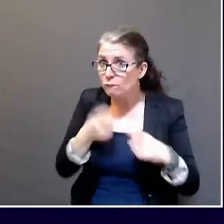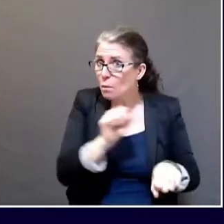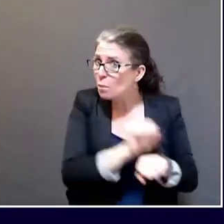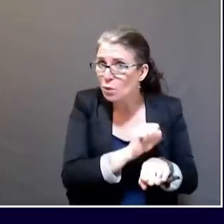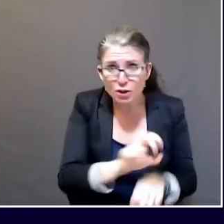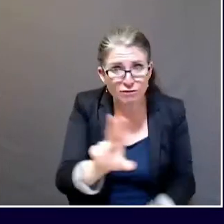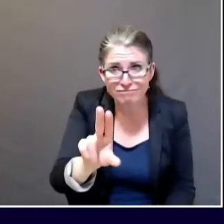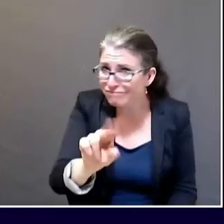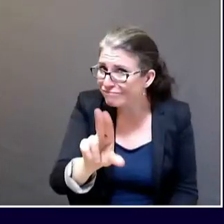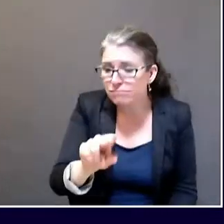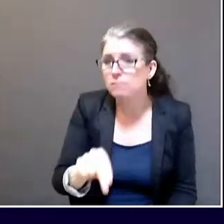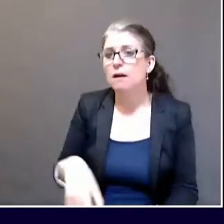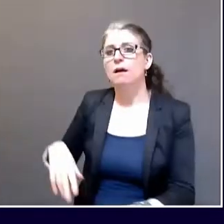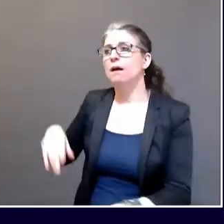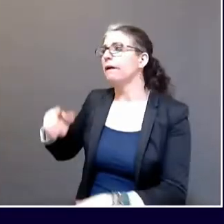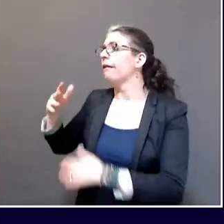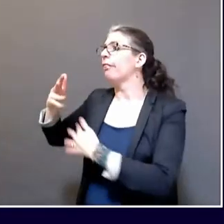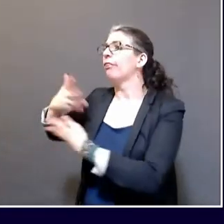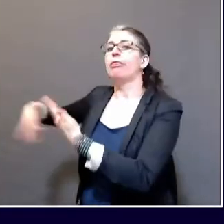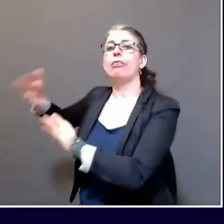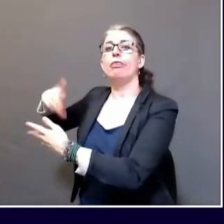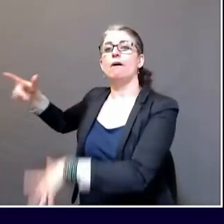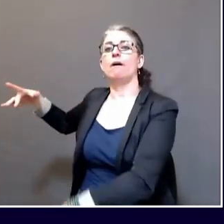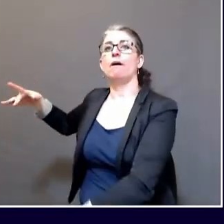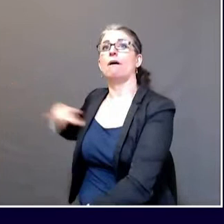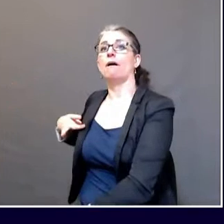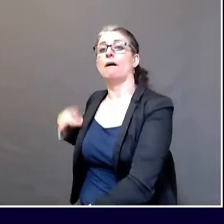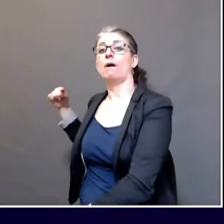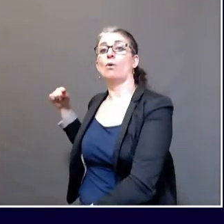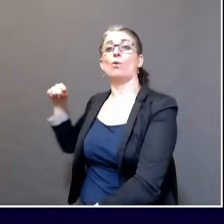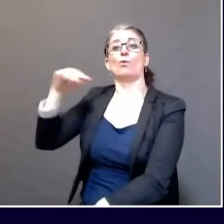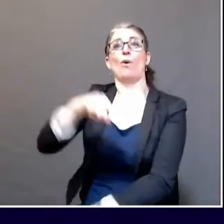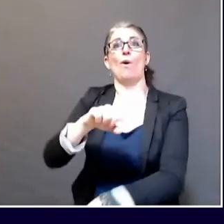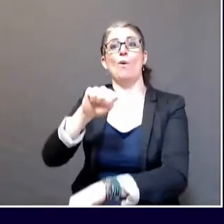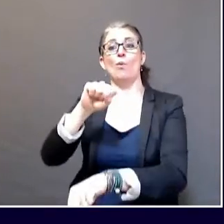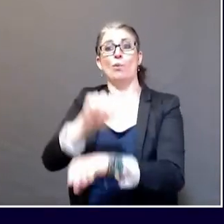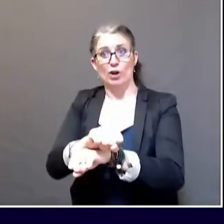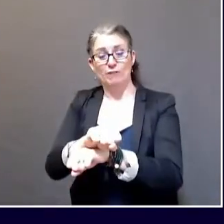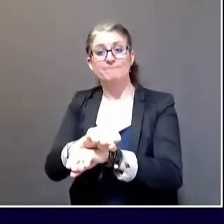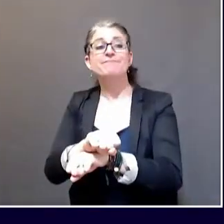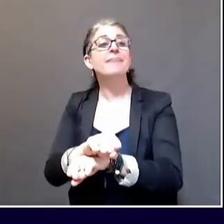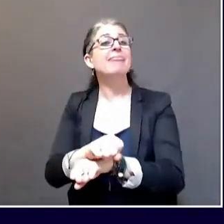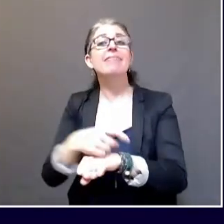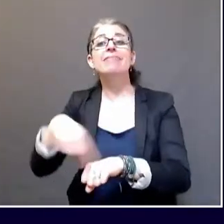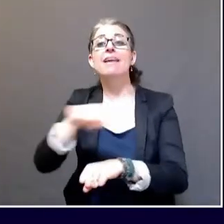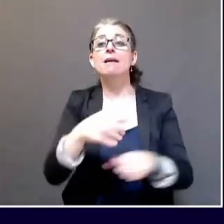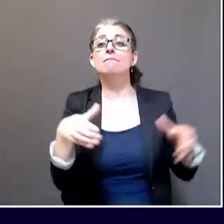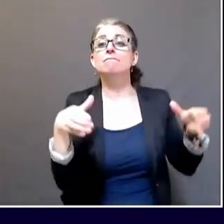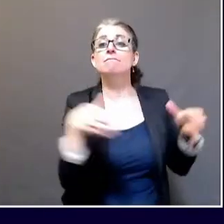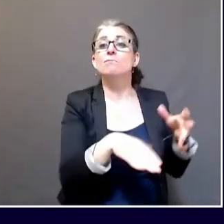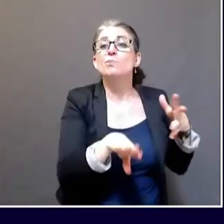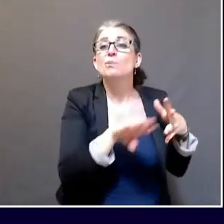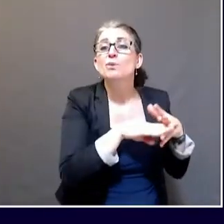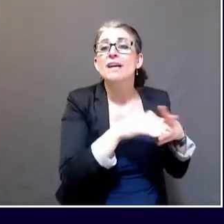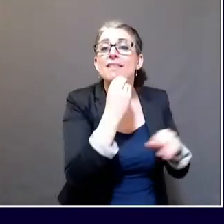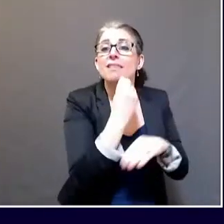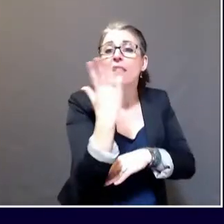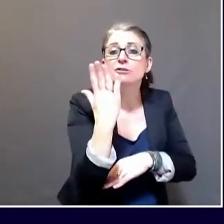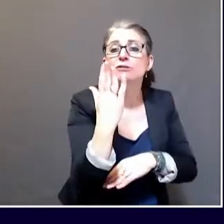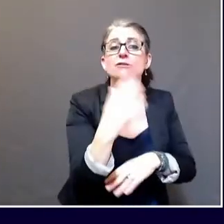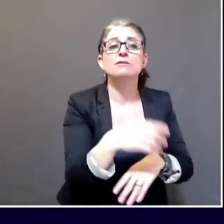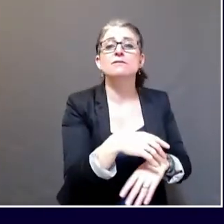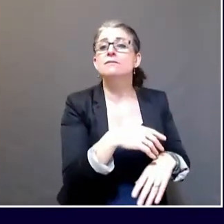maybe having lunch with a colleague at the hospital and accidentally transmitting it in that setting. Outbreaks at hospitals do not